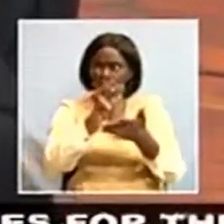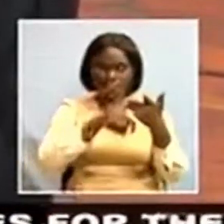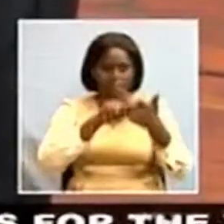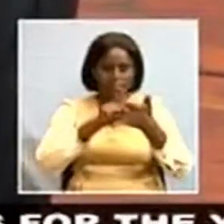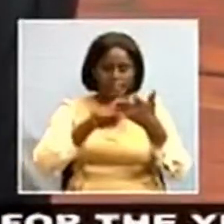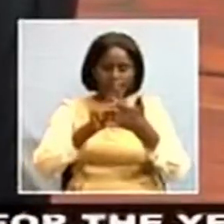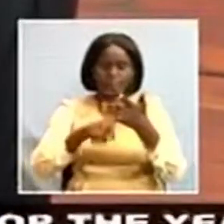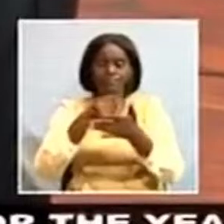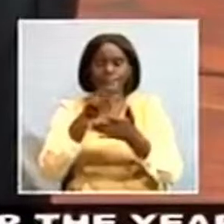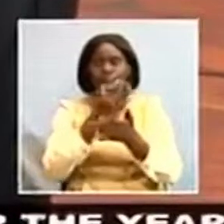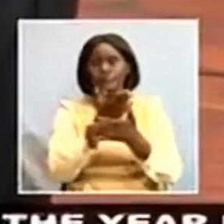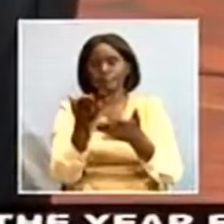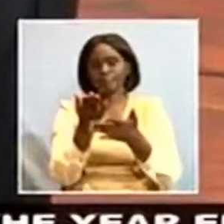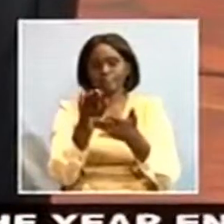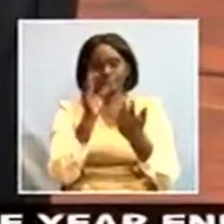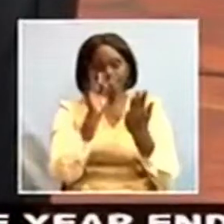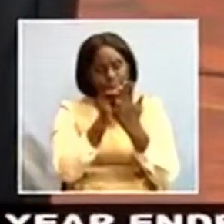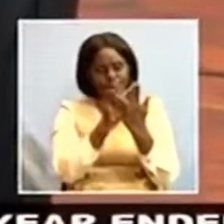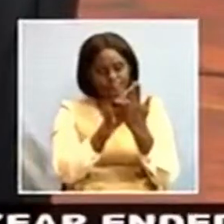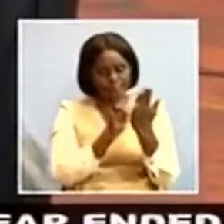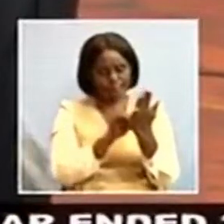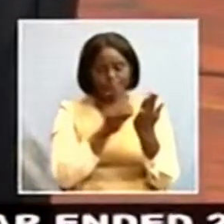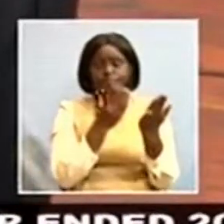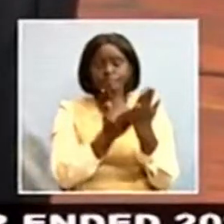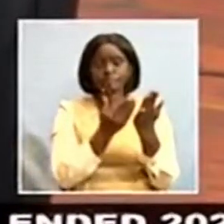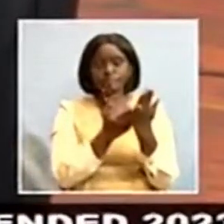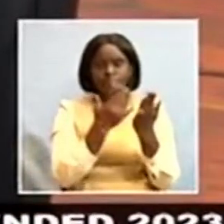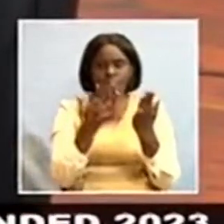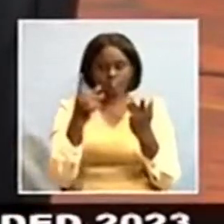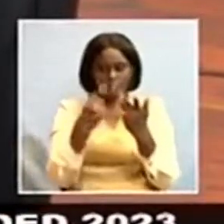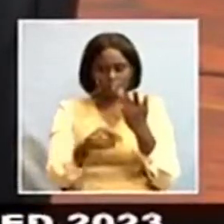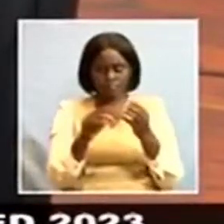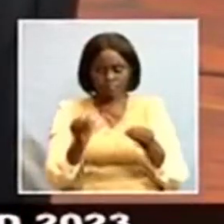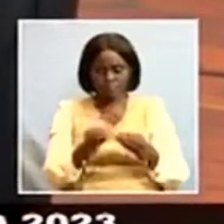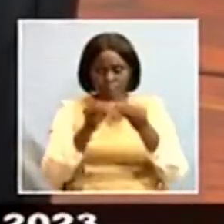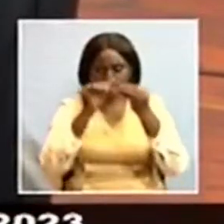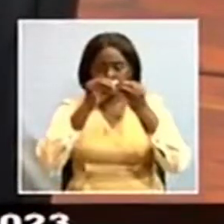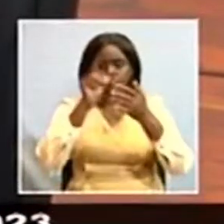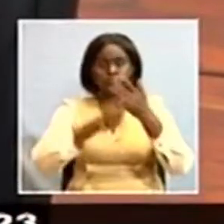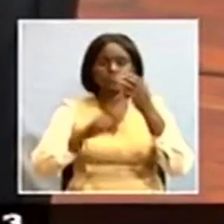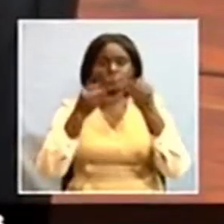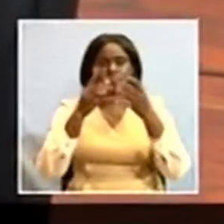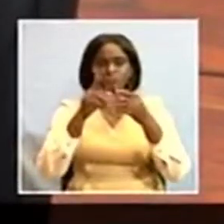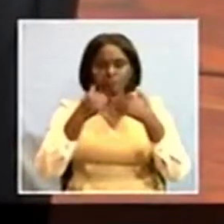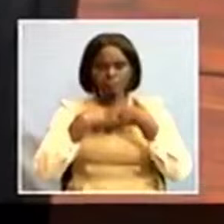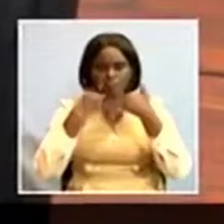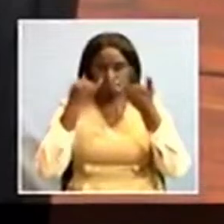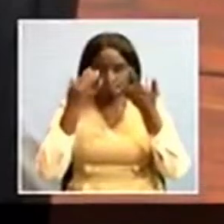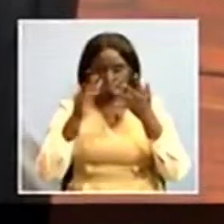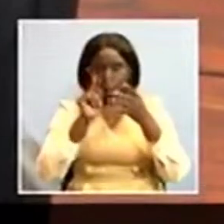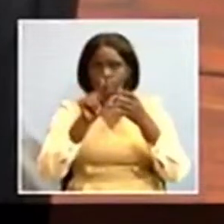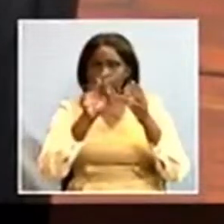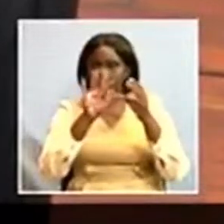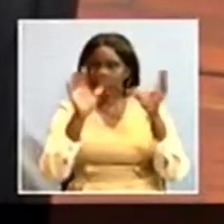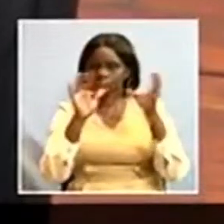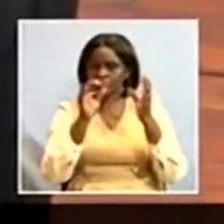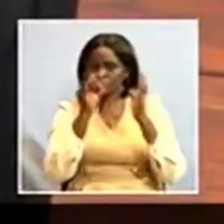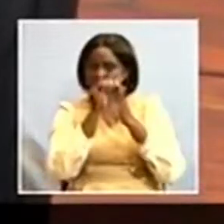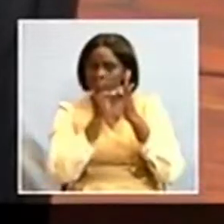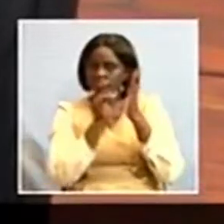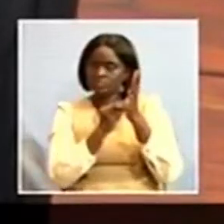of inscribing these assets. What was the total cost? You have told your committee that they have been